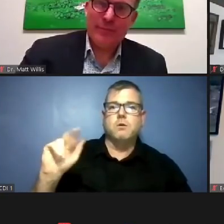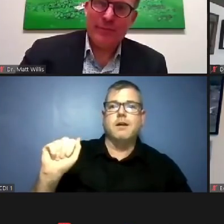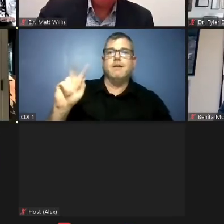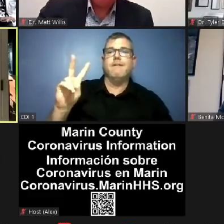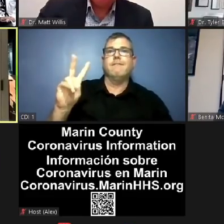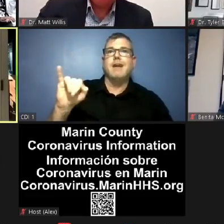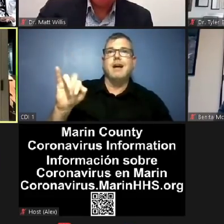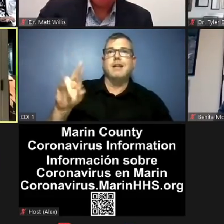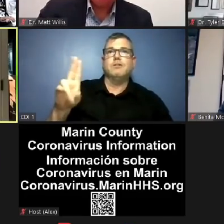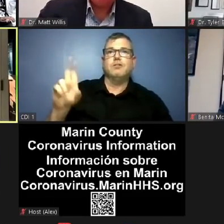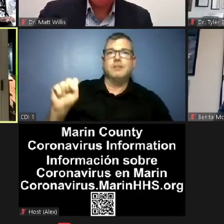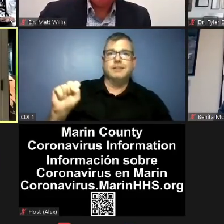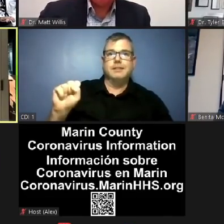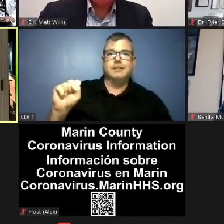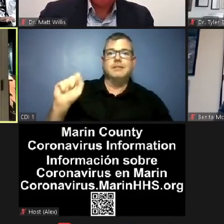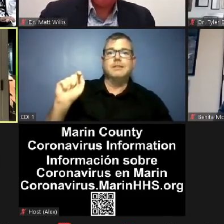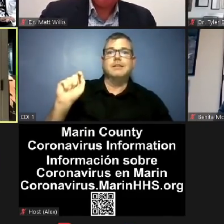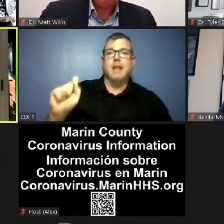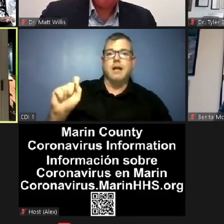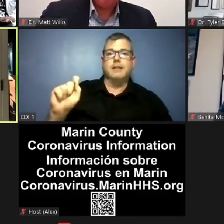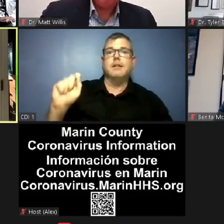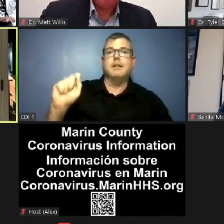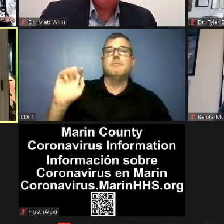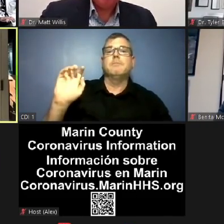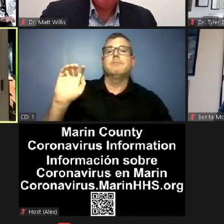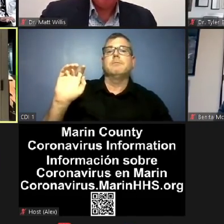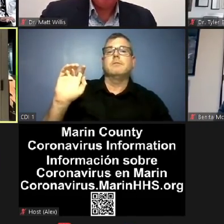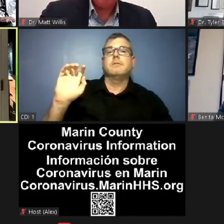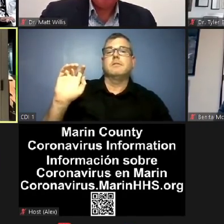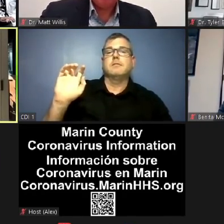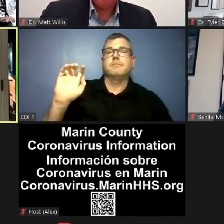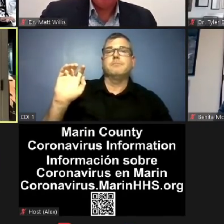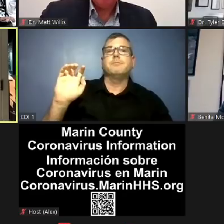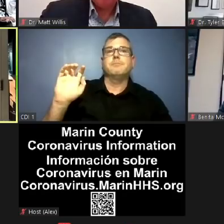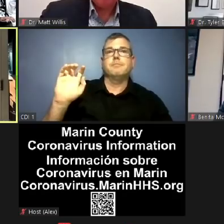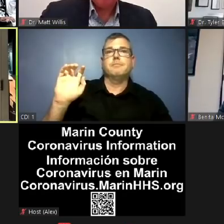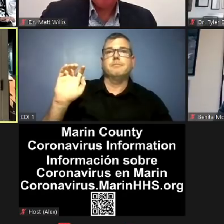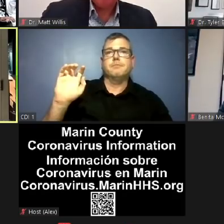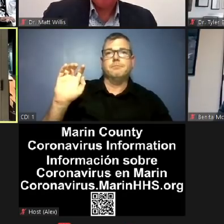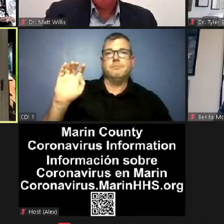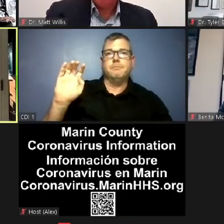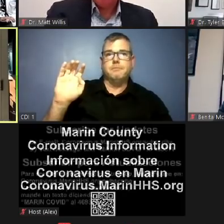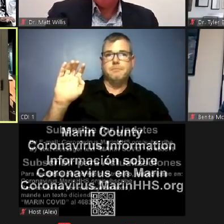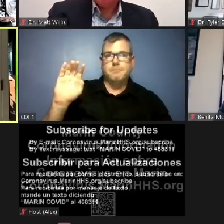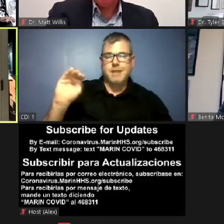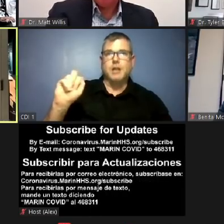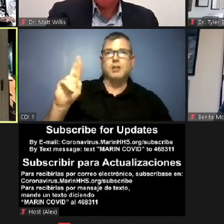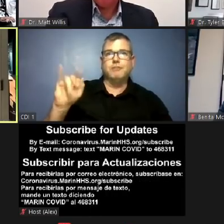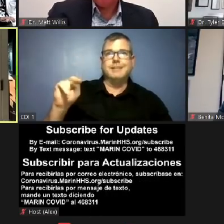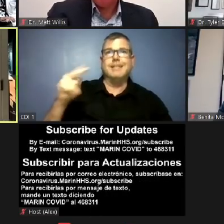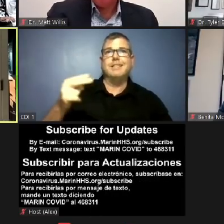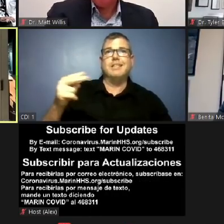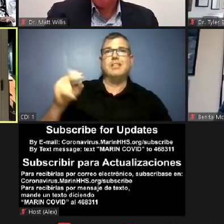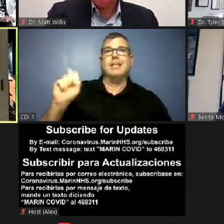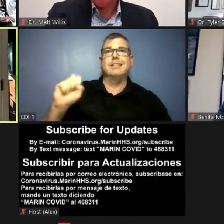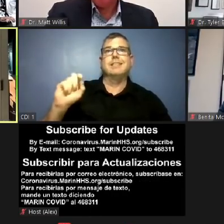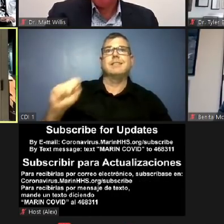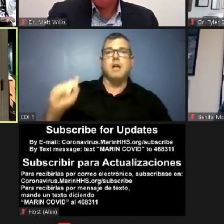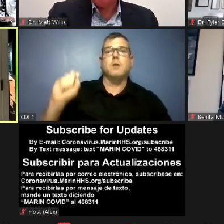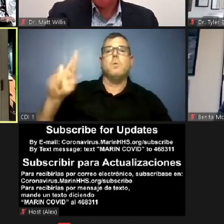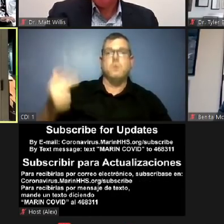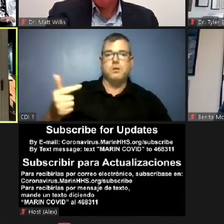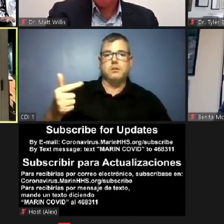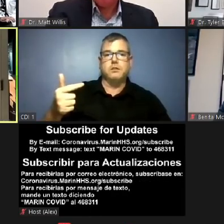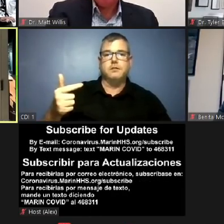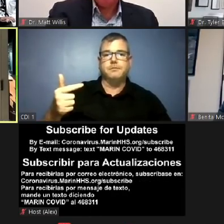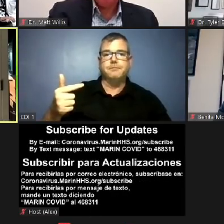coronavirus.marinhhs.org. You can also sign up to receive our daily status updates, which provide an update on vaccine progress, as well as confirmed case data